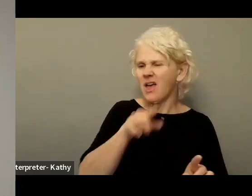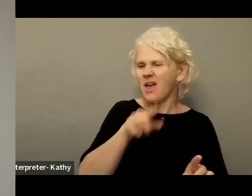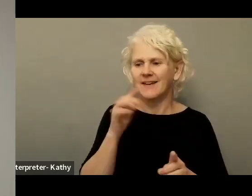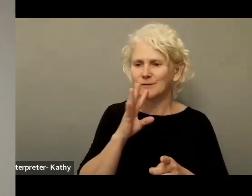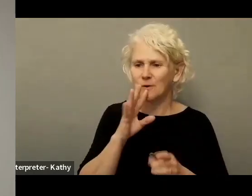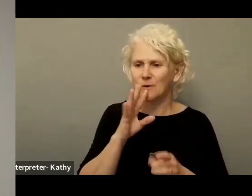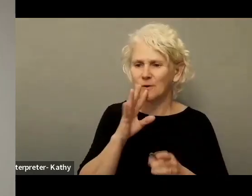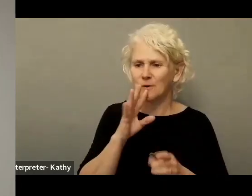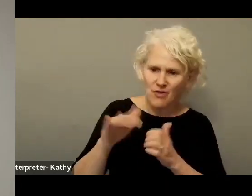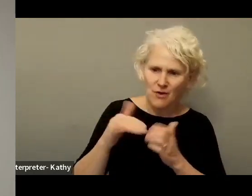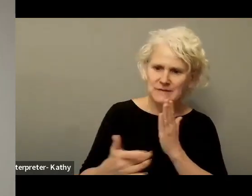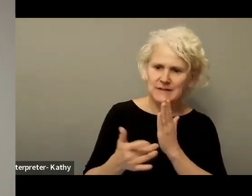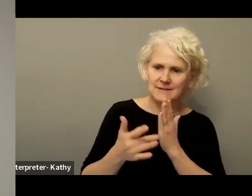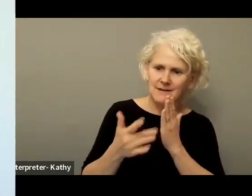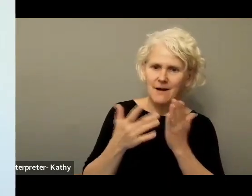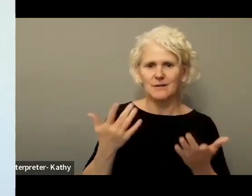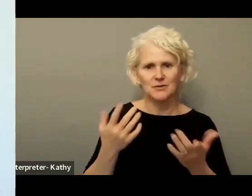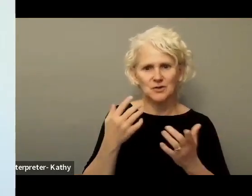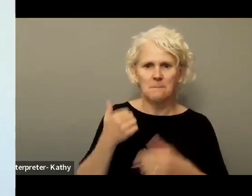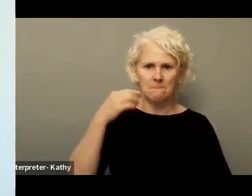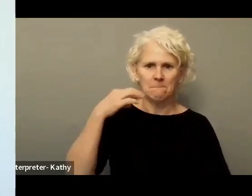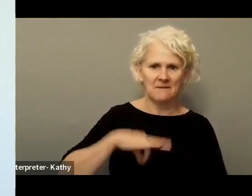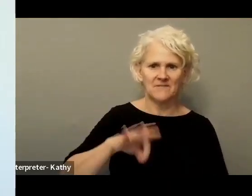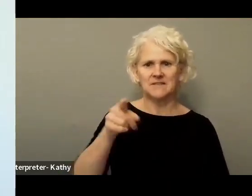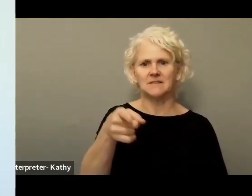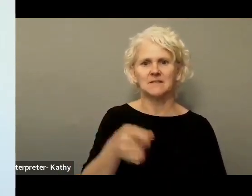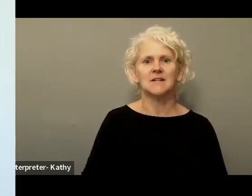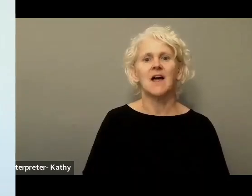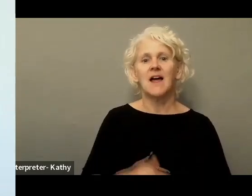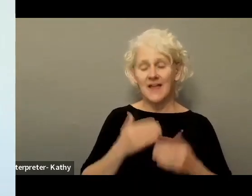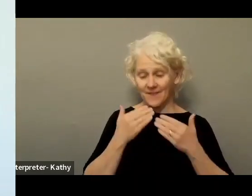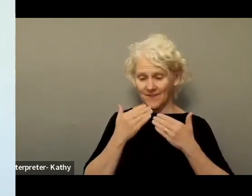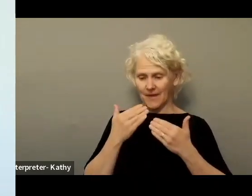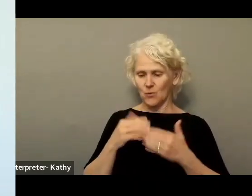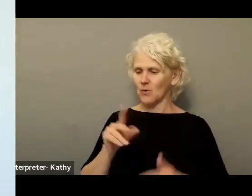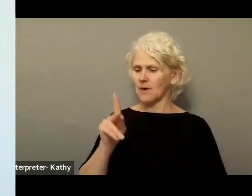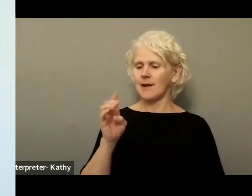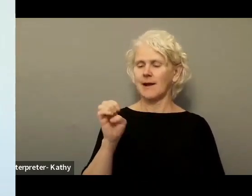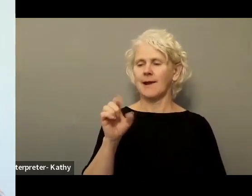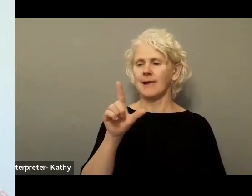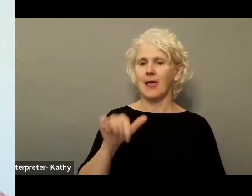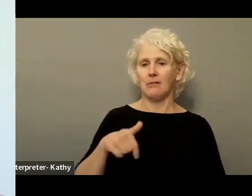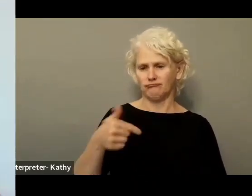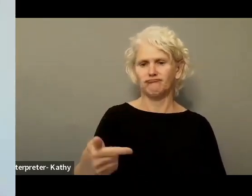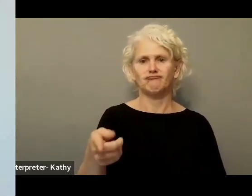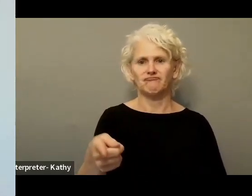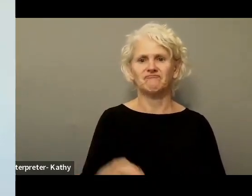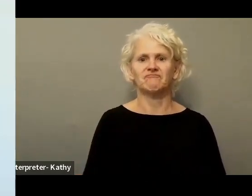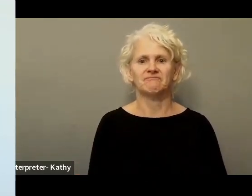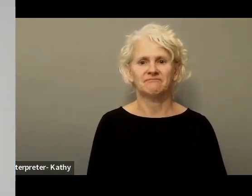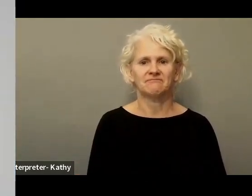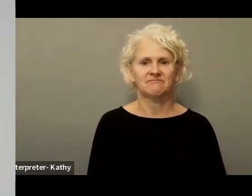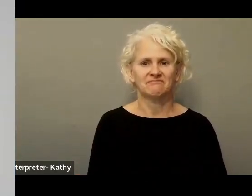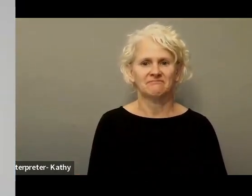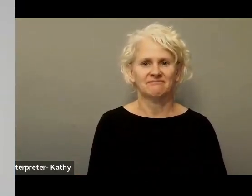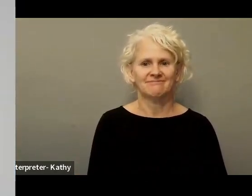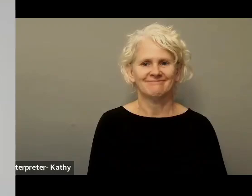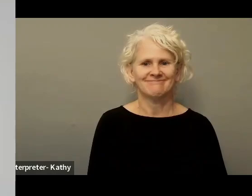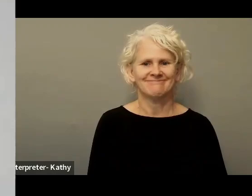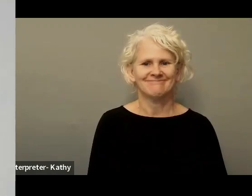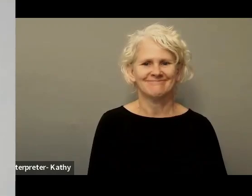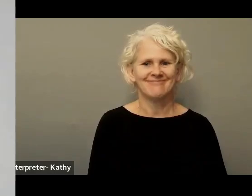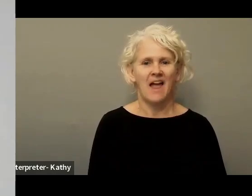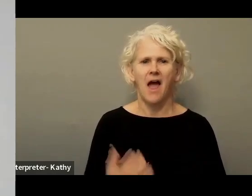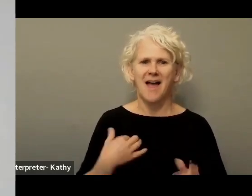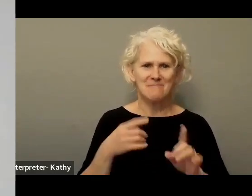too. Oh, thank you so much. And then Kelly, we'll go to you next. I'm going to kind of go